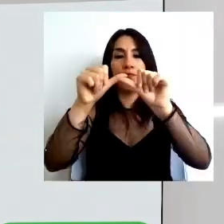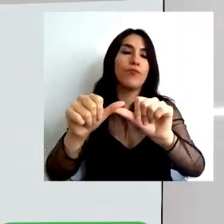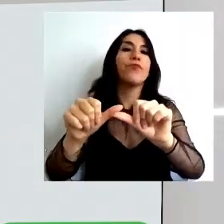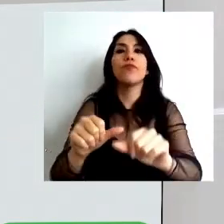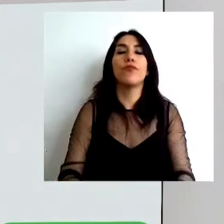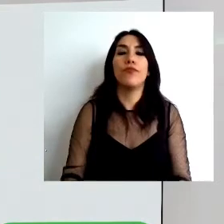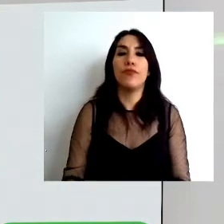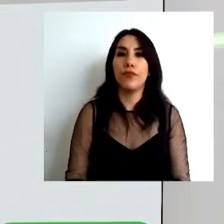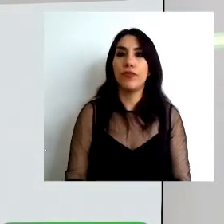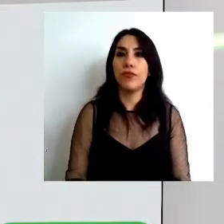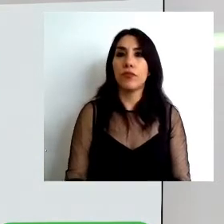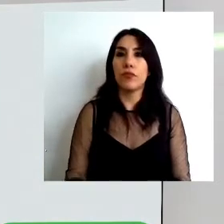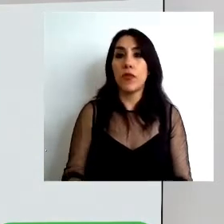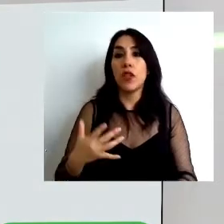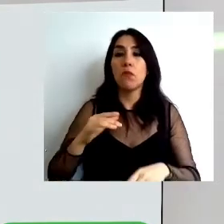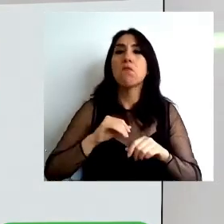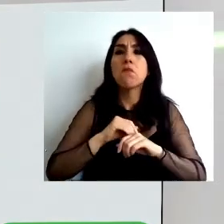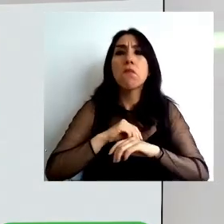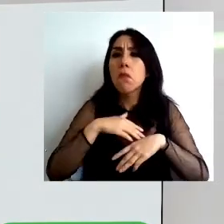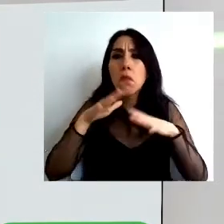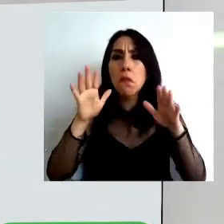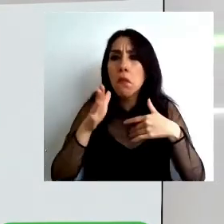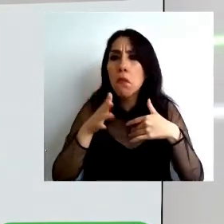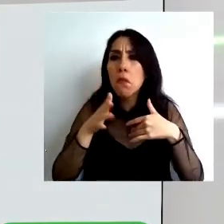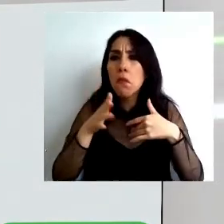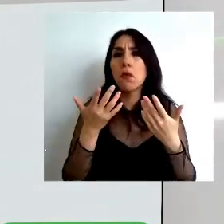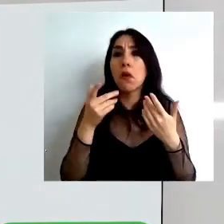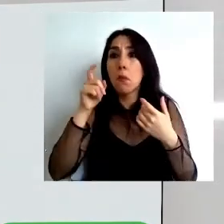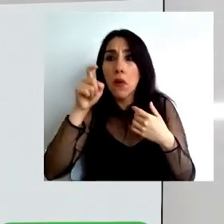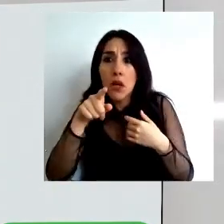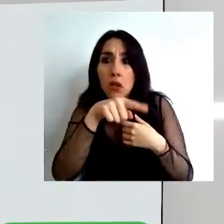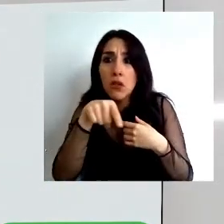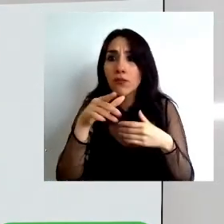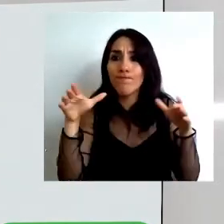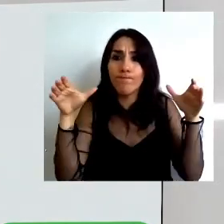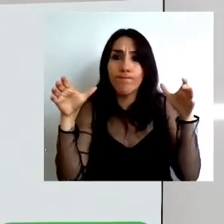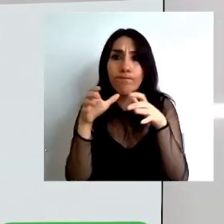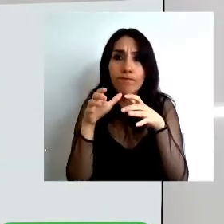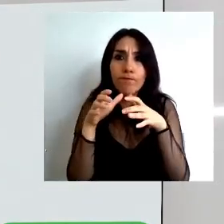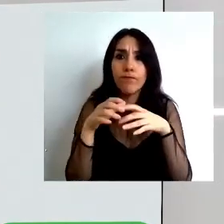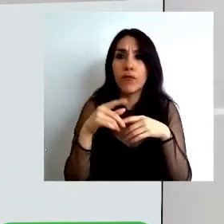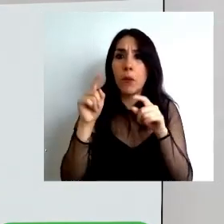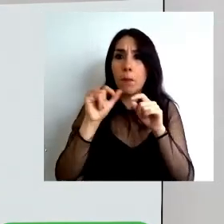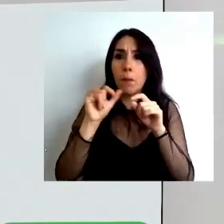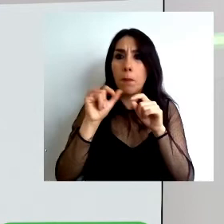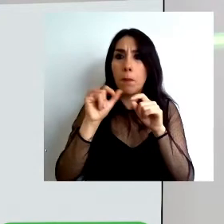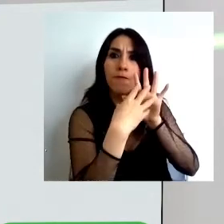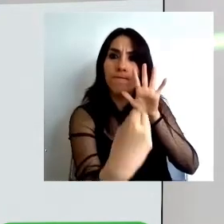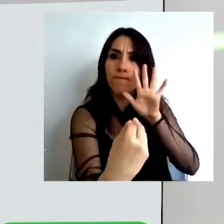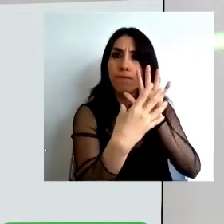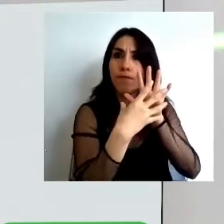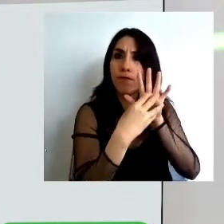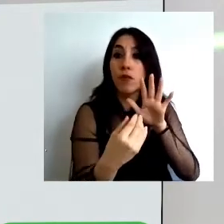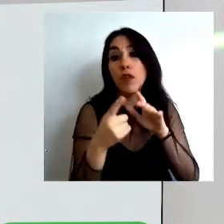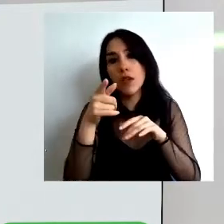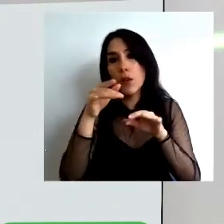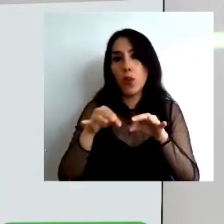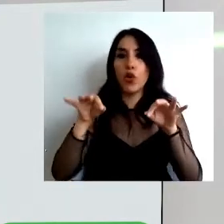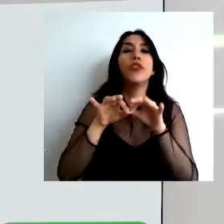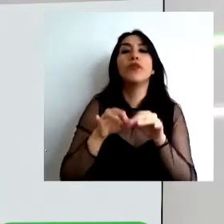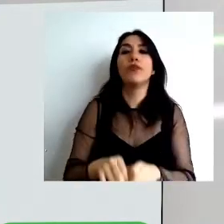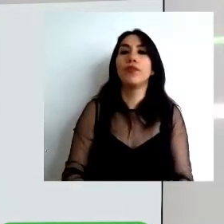You need a strategy, but it needs to be relevant for other contexts. Not everything can be scaled or can be replicated. There must